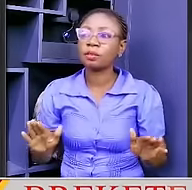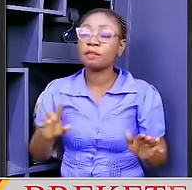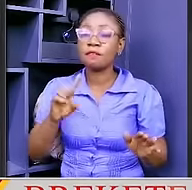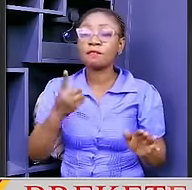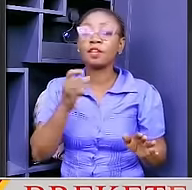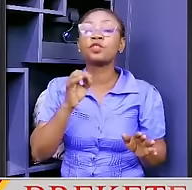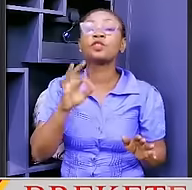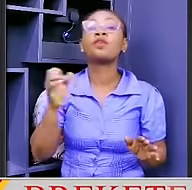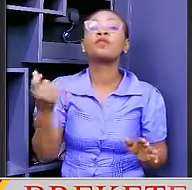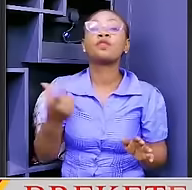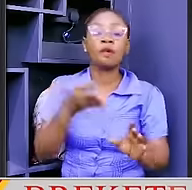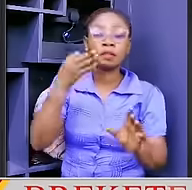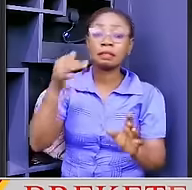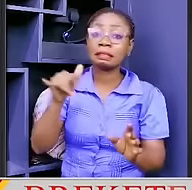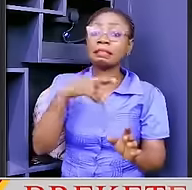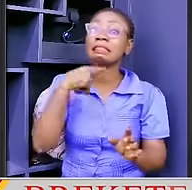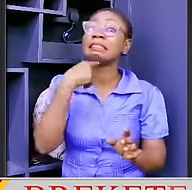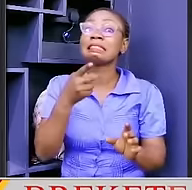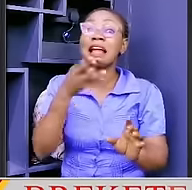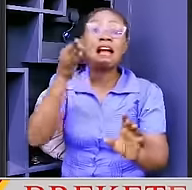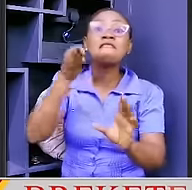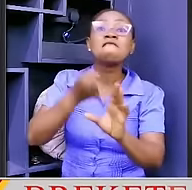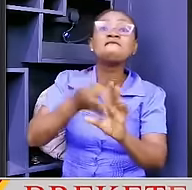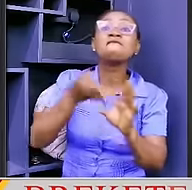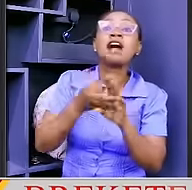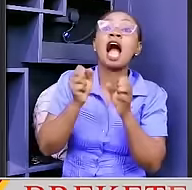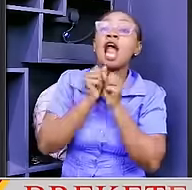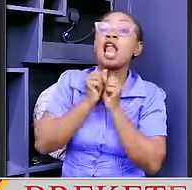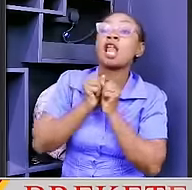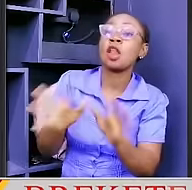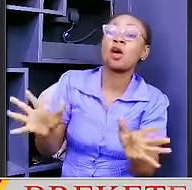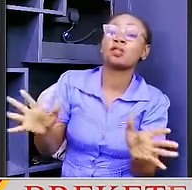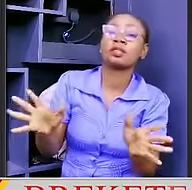First of all, they say file lost. Now, they